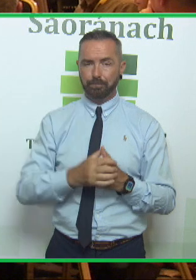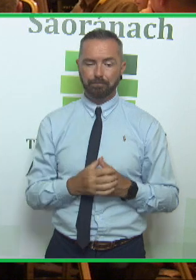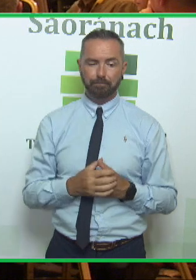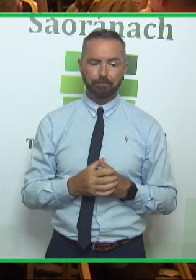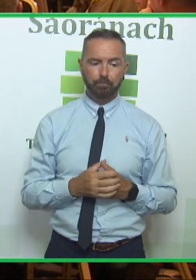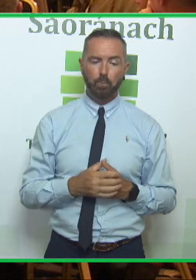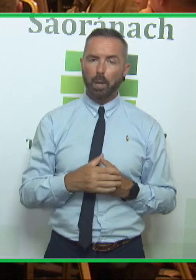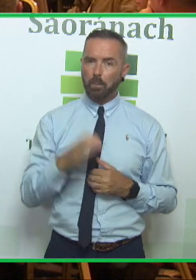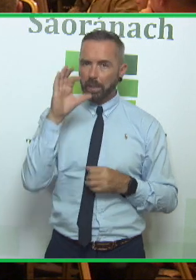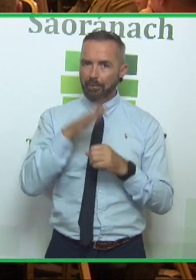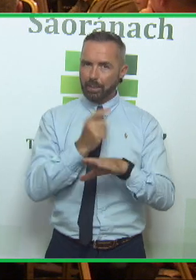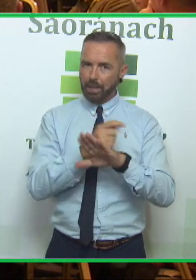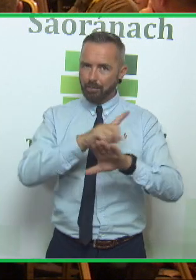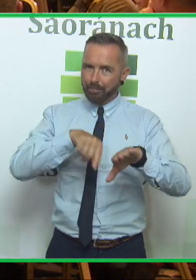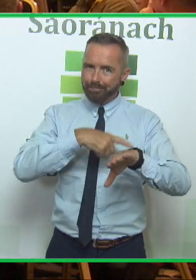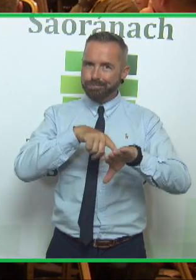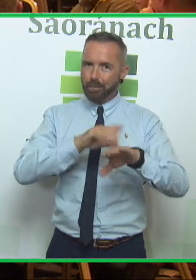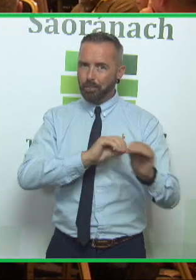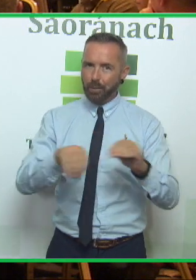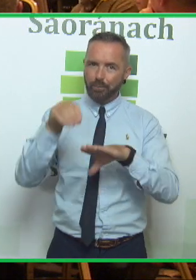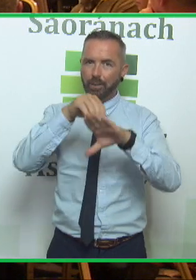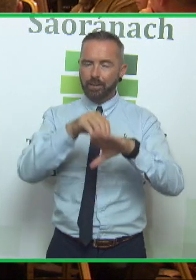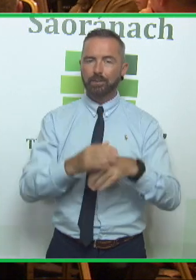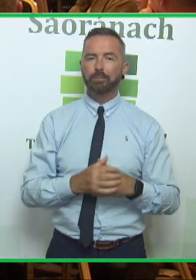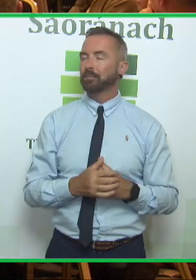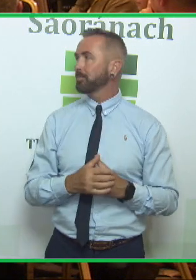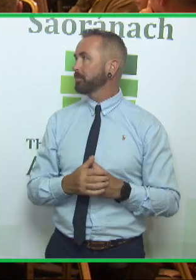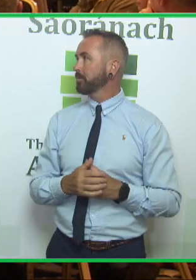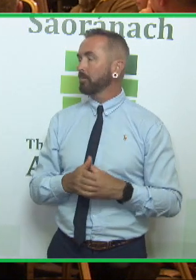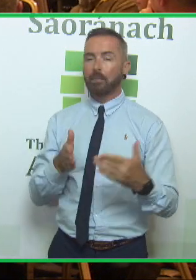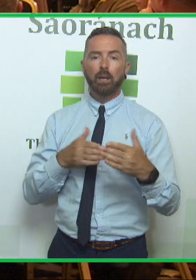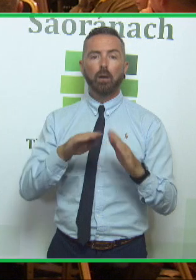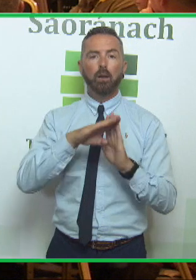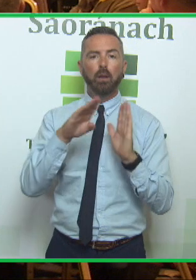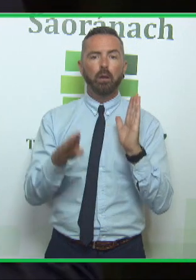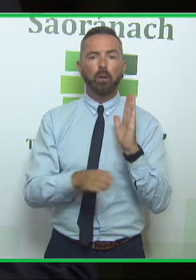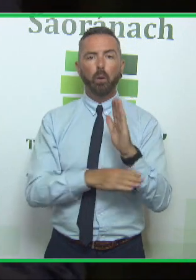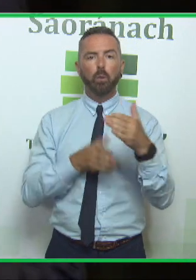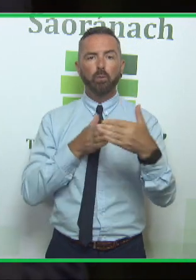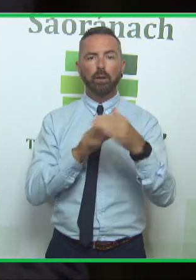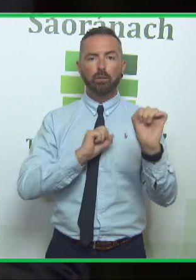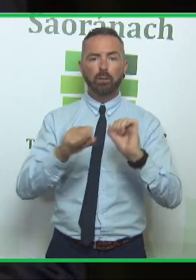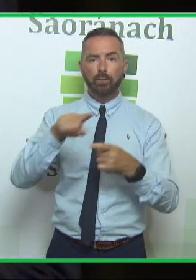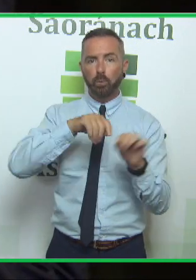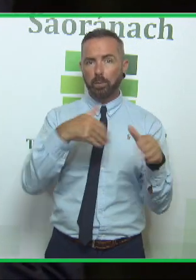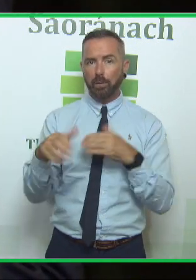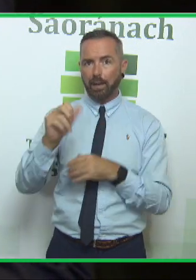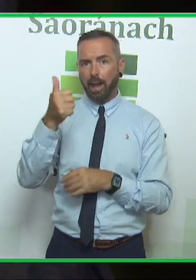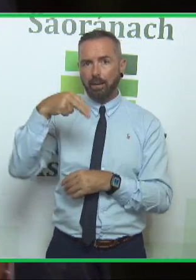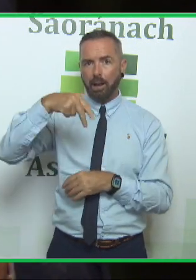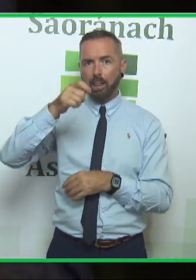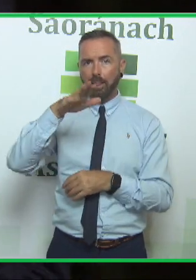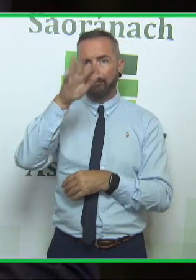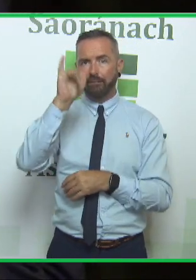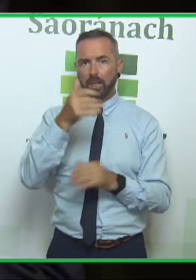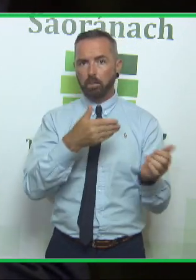wary of time, so I'm going to keep moving forwards. The kind of low threshold services that Anna Liffey delivers. We did have a drop-in centre before, which